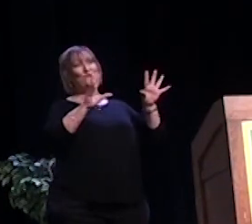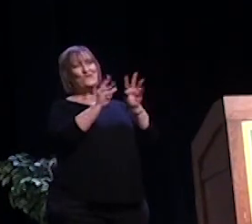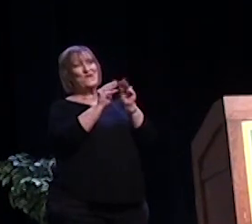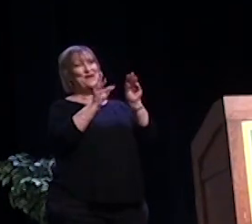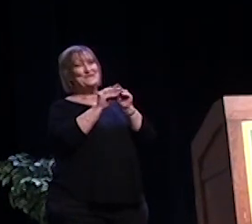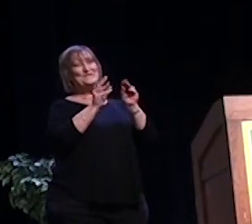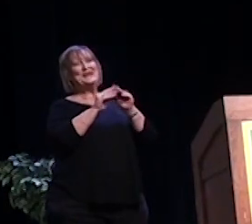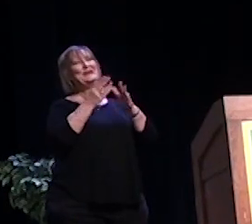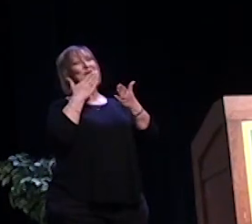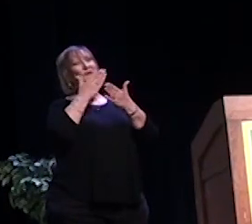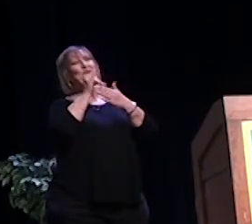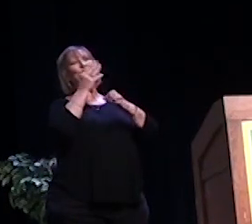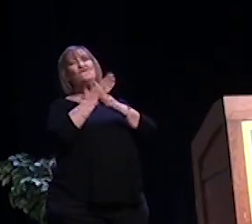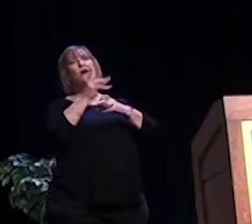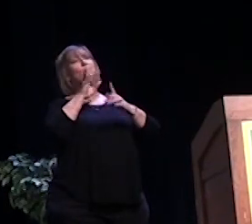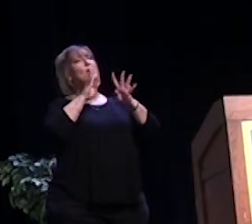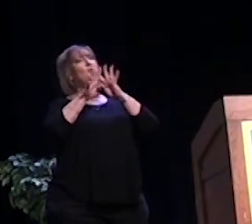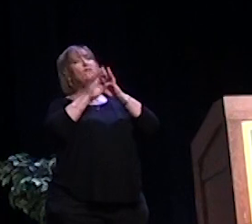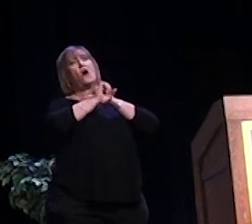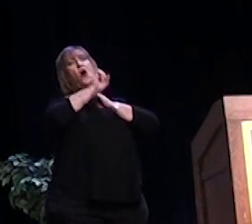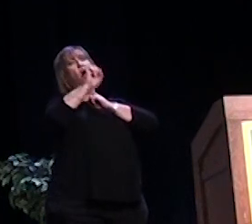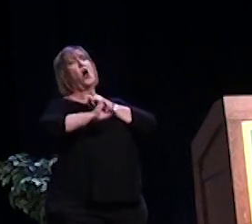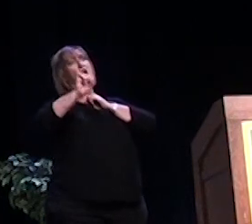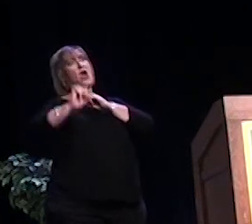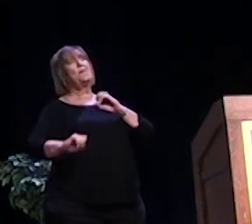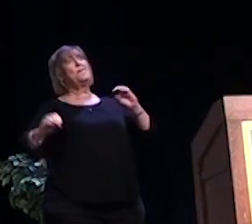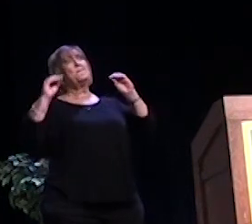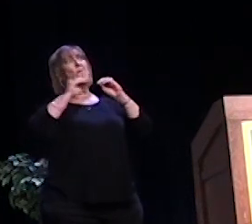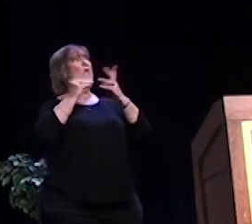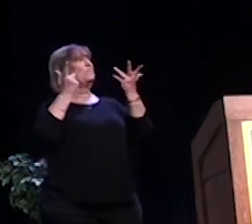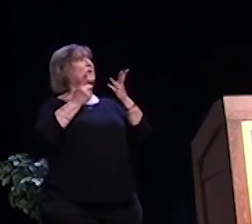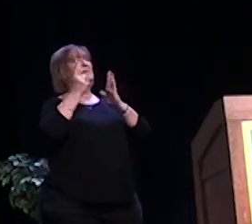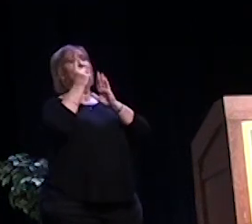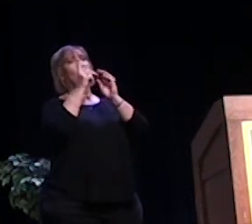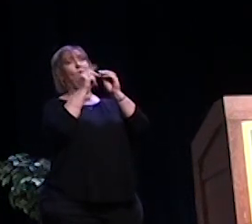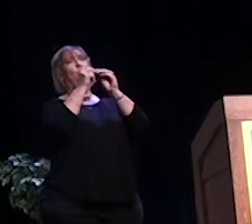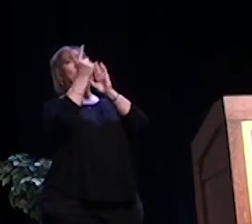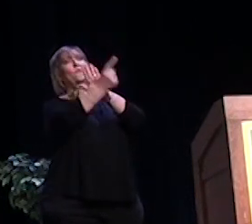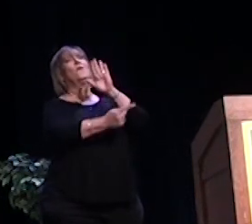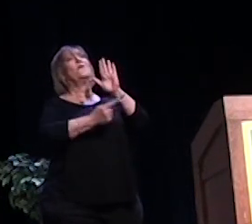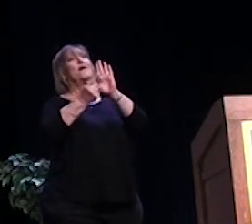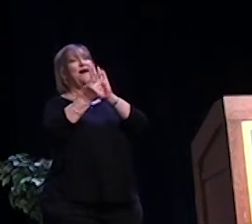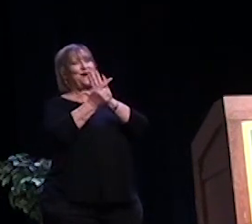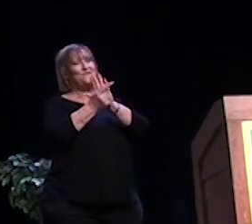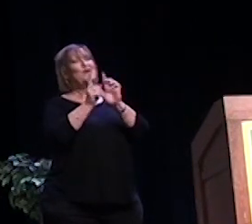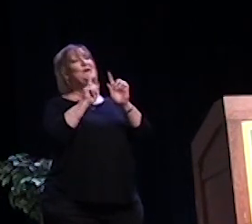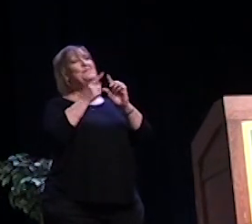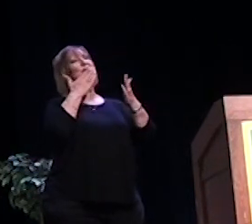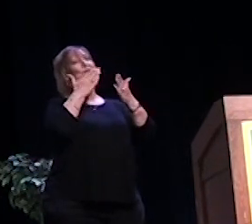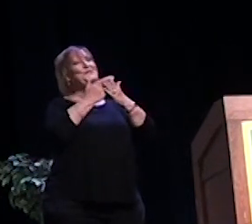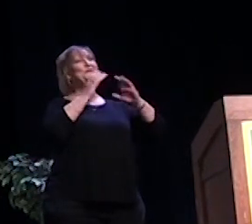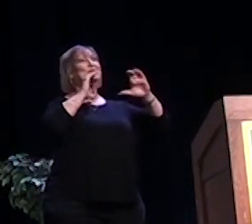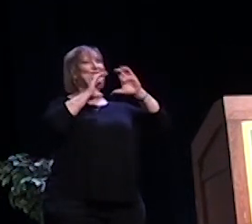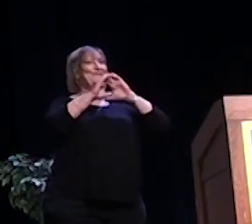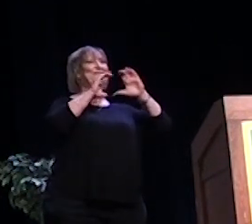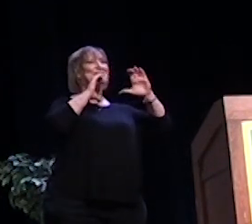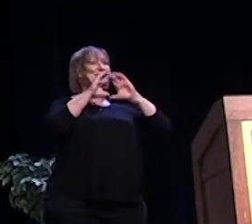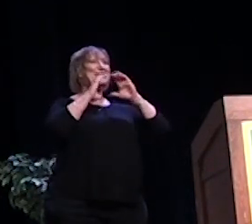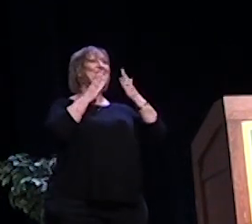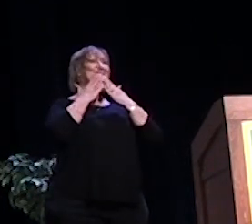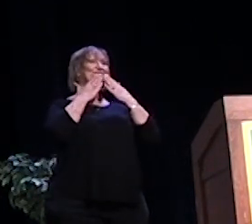session. I'm sure we could have gone on for another hour, specifically on challenges. But yeah, I think this has been an excellent conversation, so